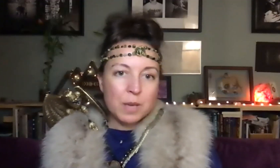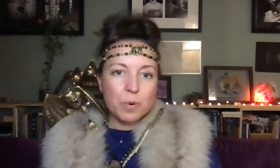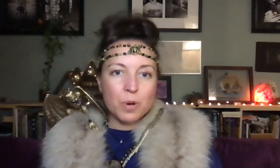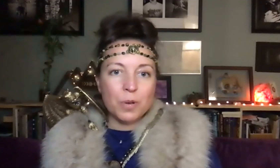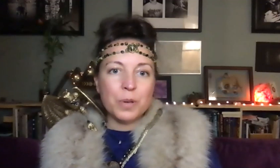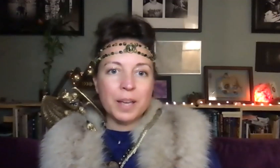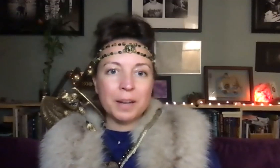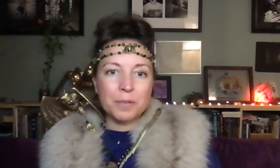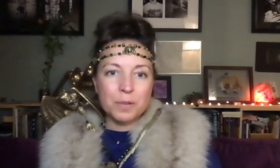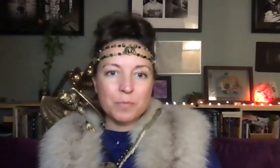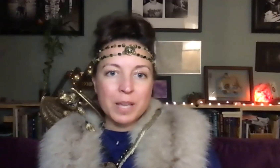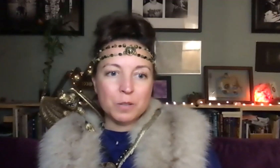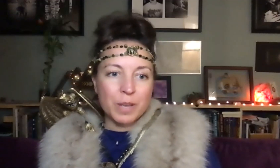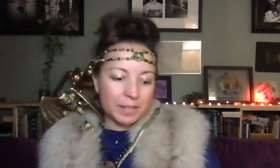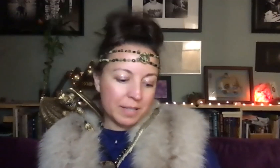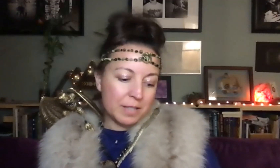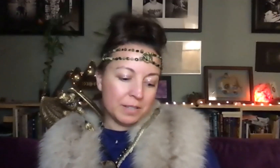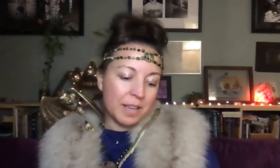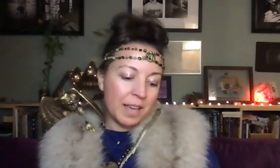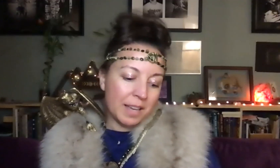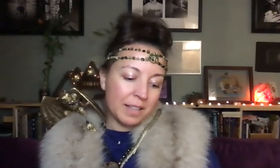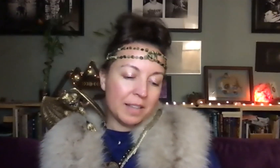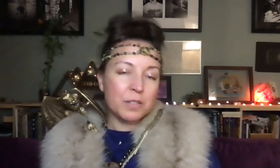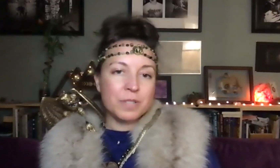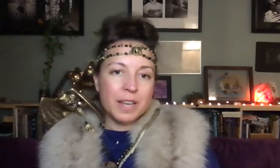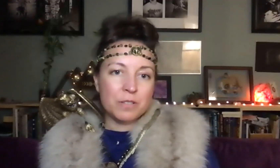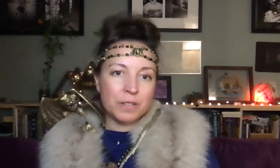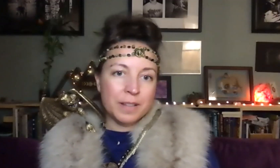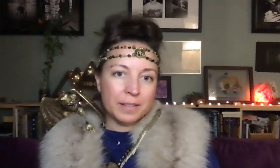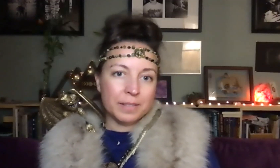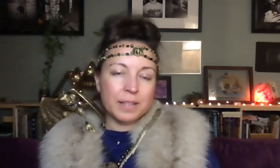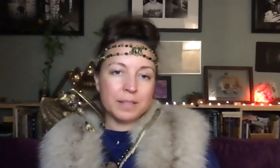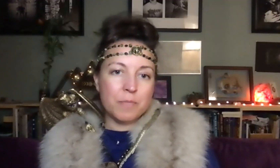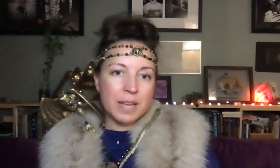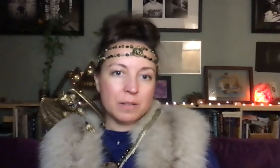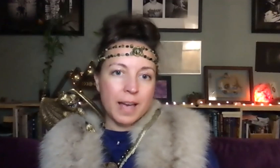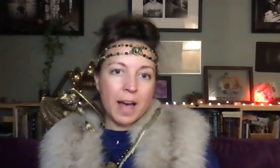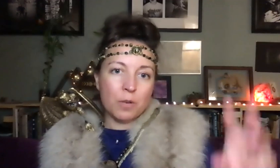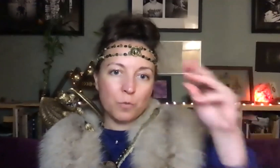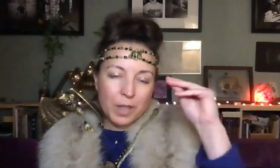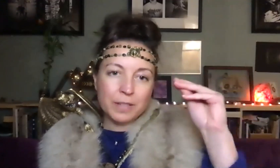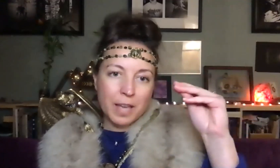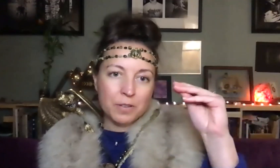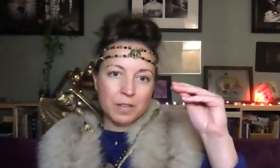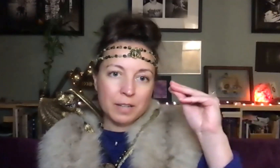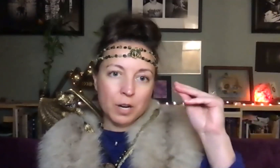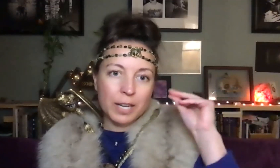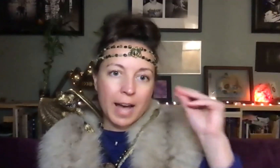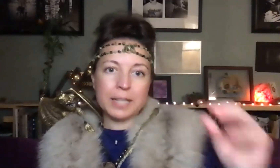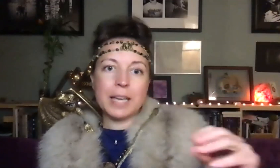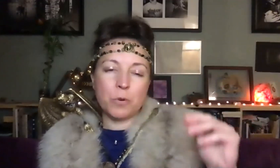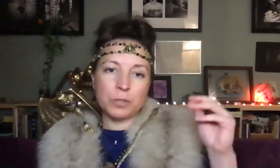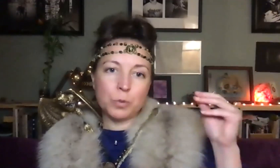misleading people, and the beings are basically just saying, unless you intentionally lead somebody down with intention a